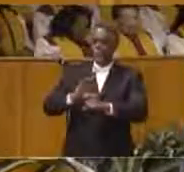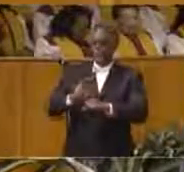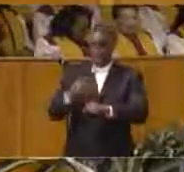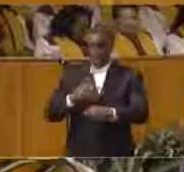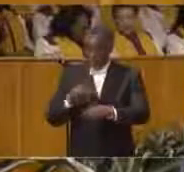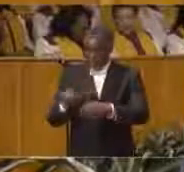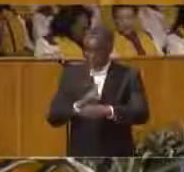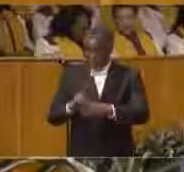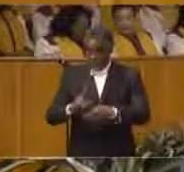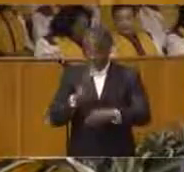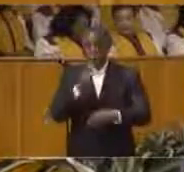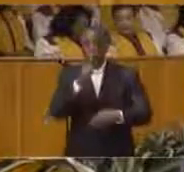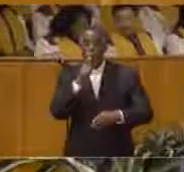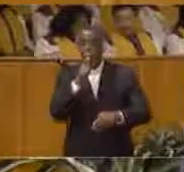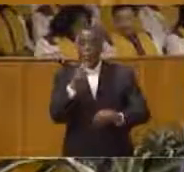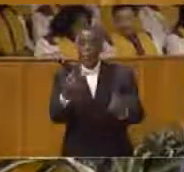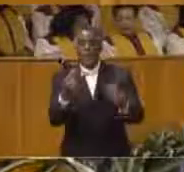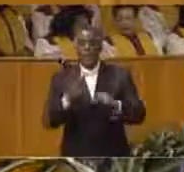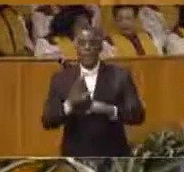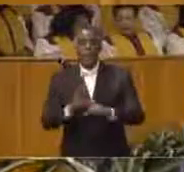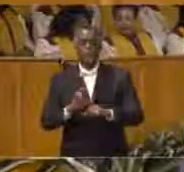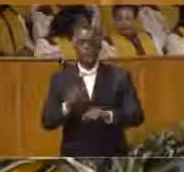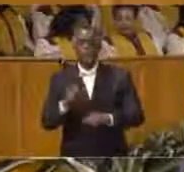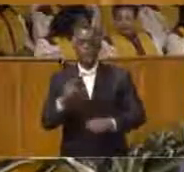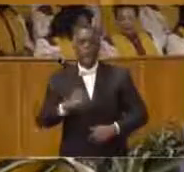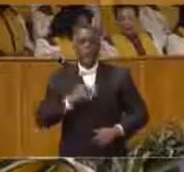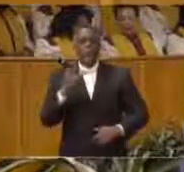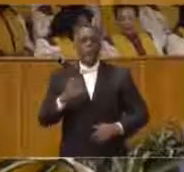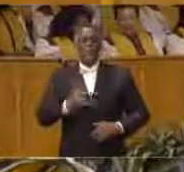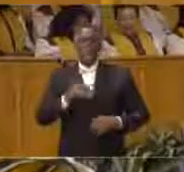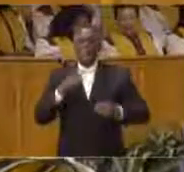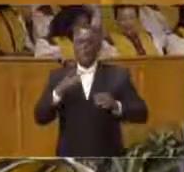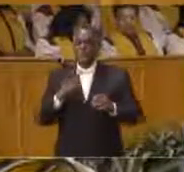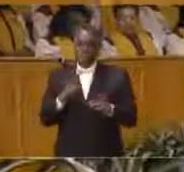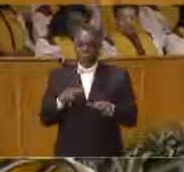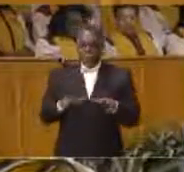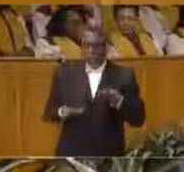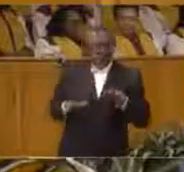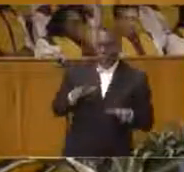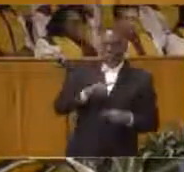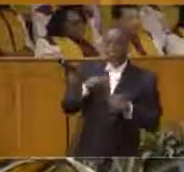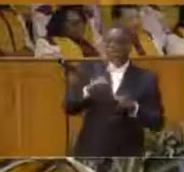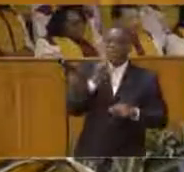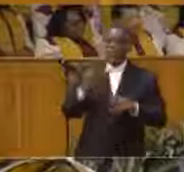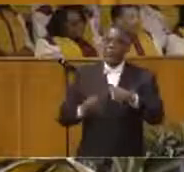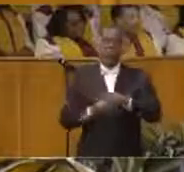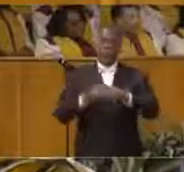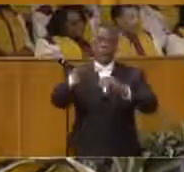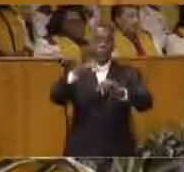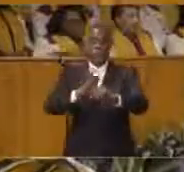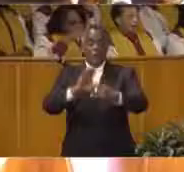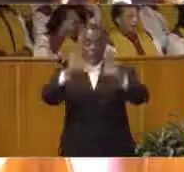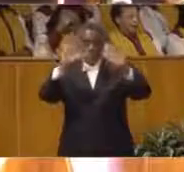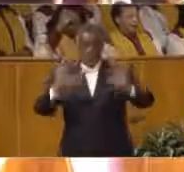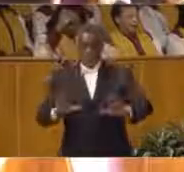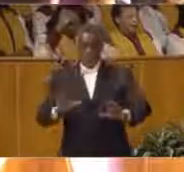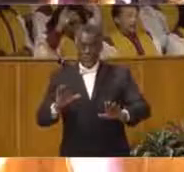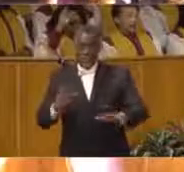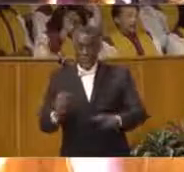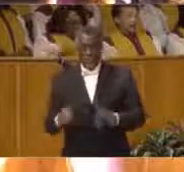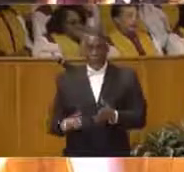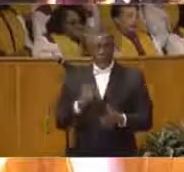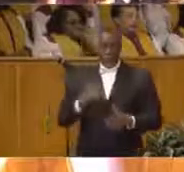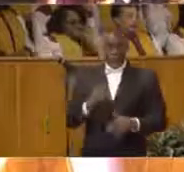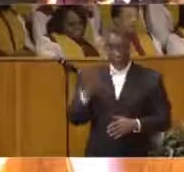coming. How many people here, by wave of hand, know you feel awkward when you don't come to church on Sunday? Like, there's just something